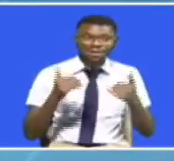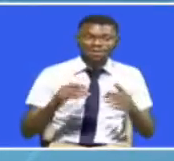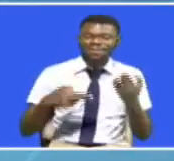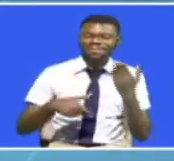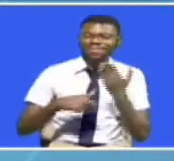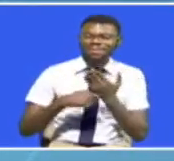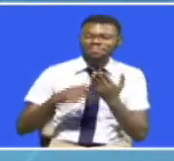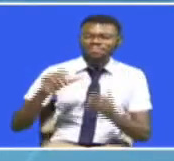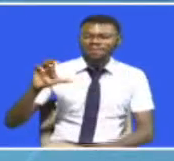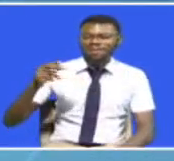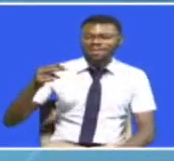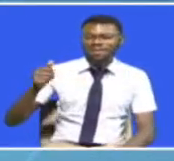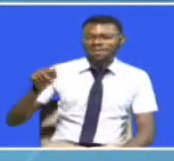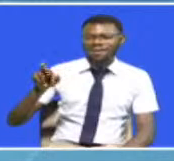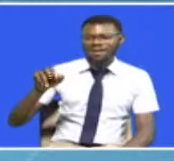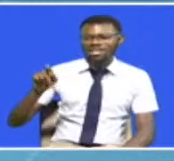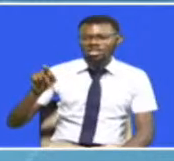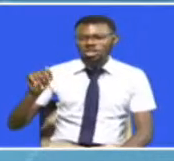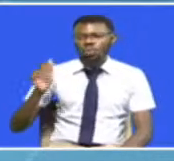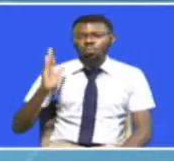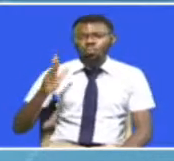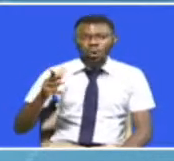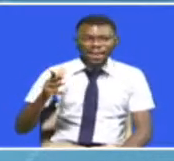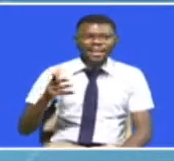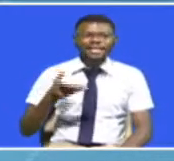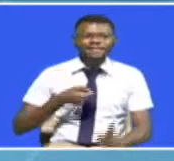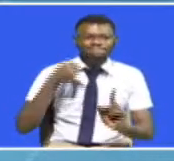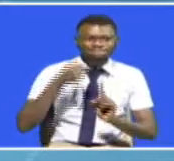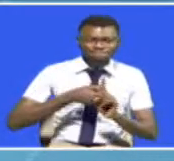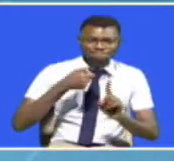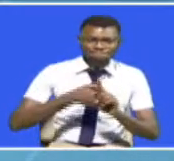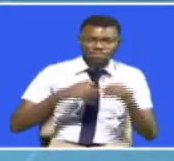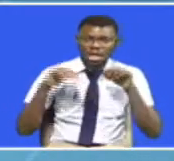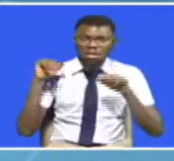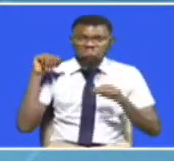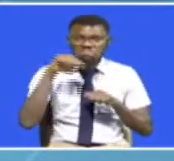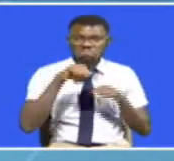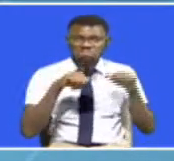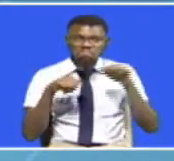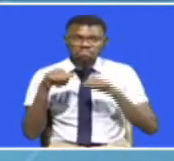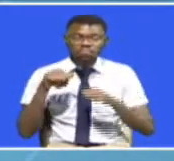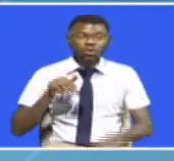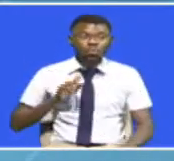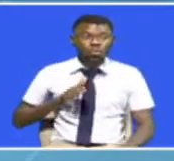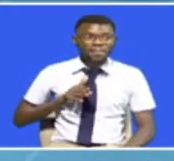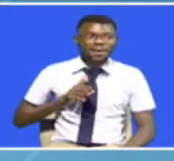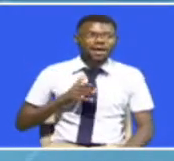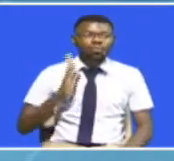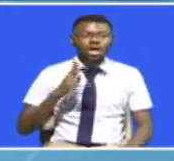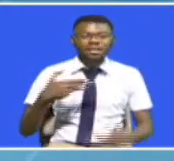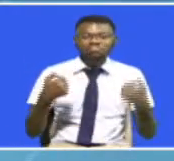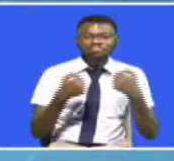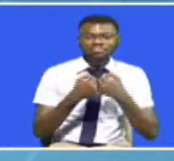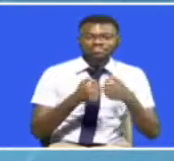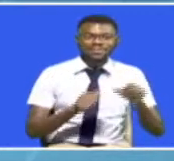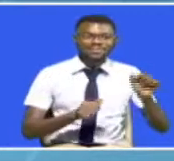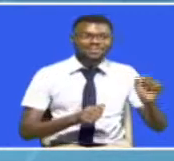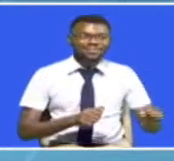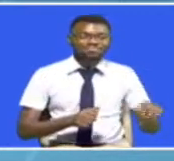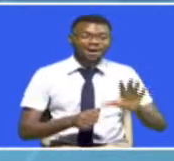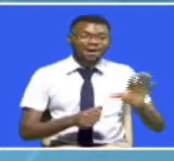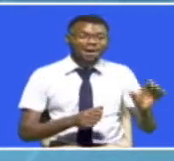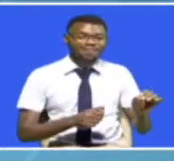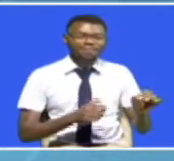will battle for the prestigious World Boxing Association Pan-Africa Women's Middleweight title against South Africa's